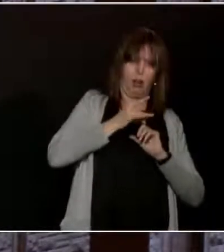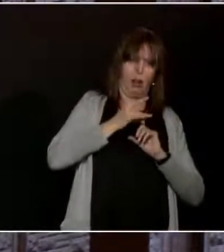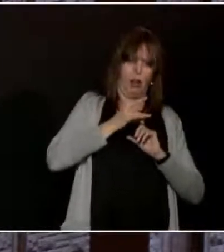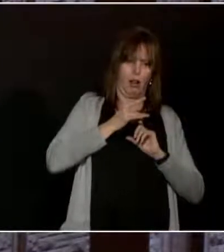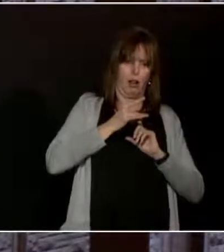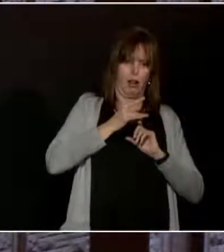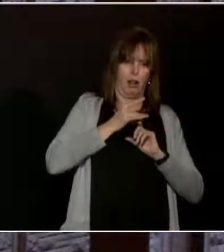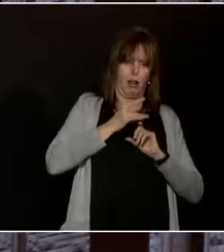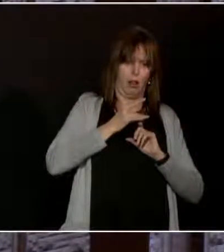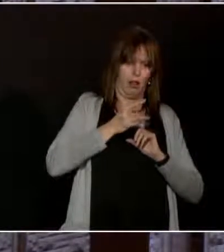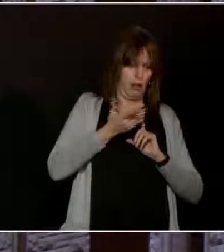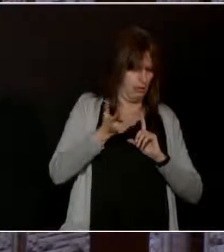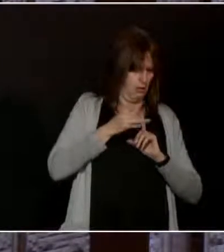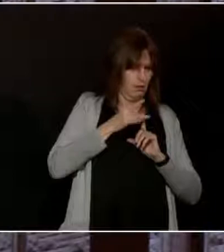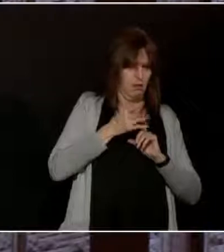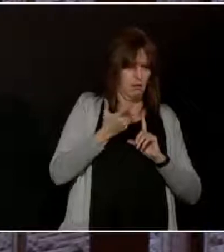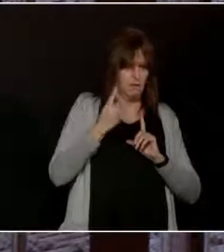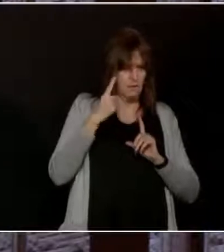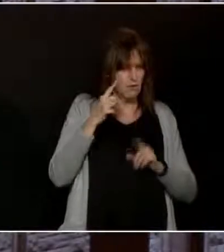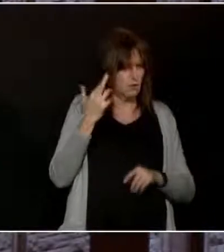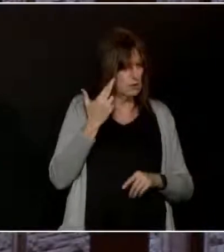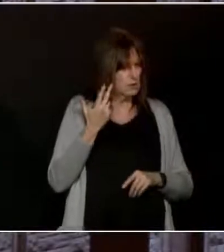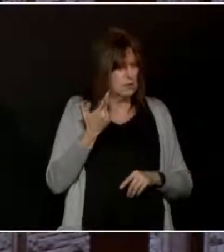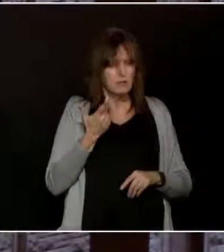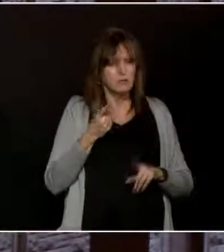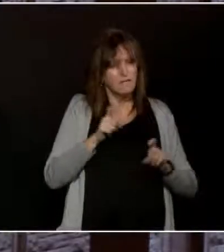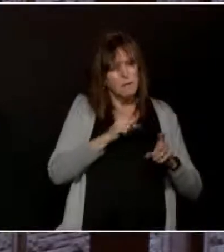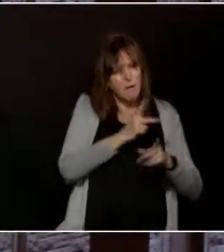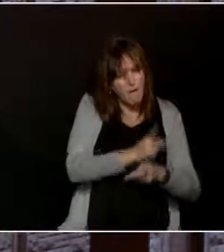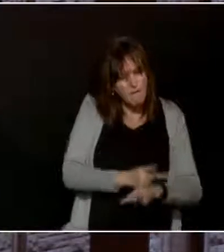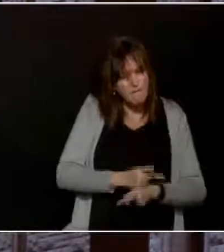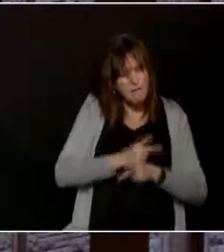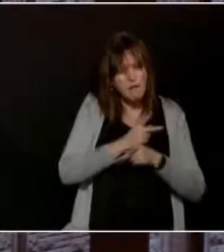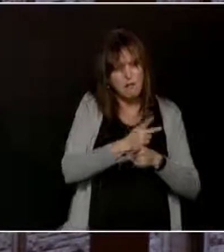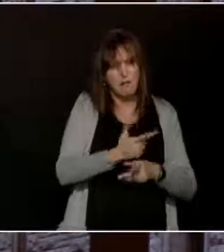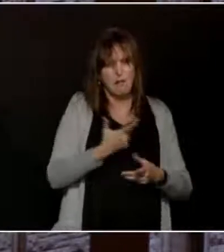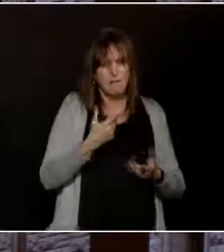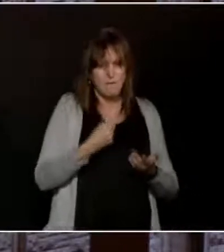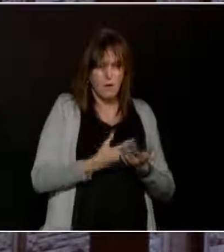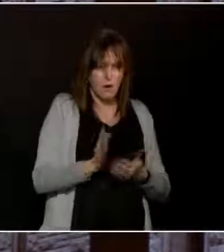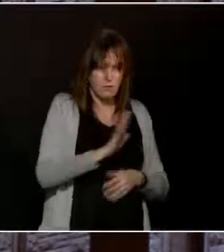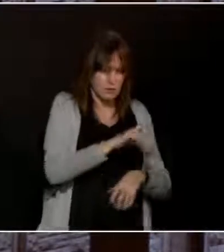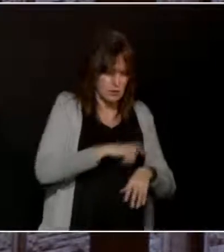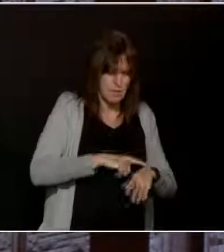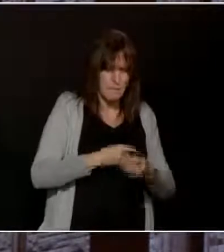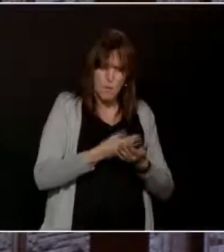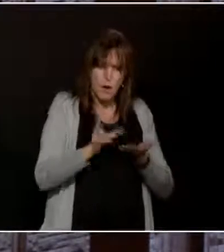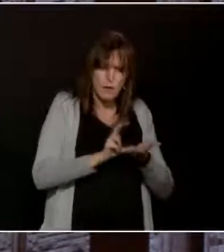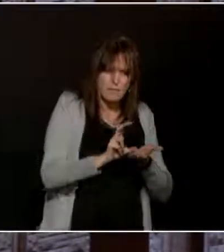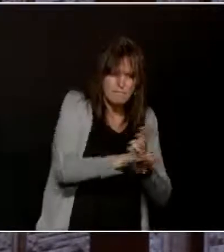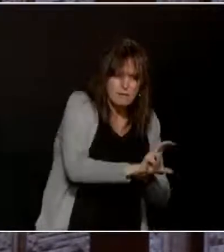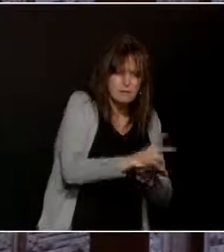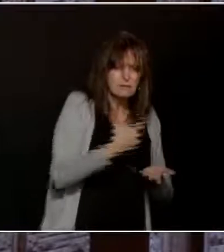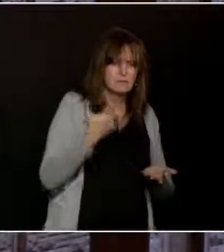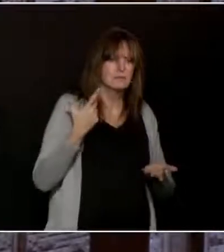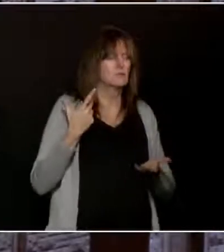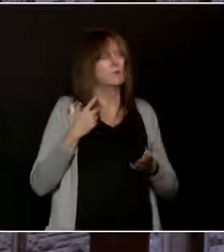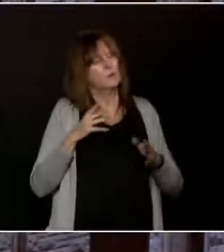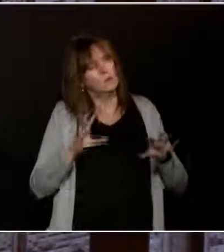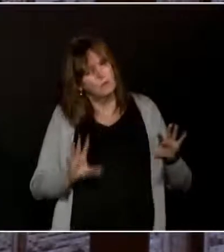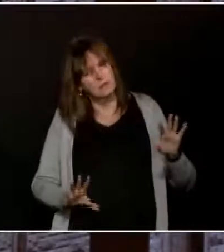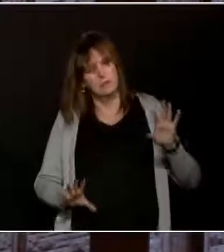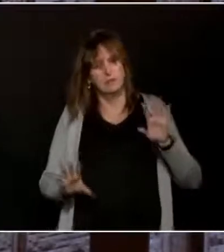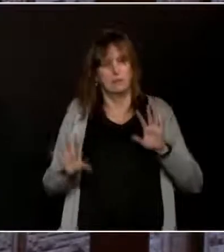that investment and time. So we're hoping we can get that up and running. Of course, there's many ways we can try and handle that.